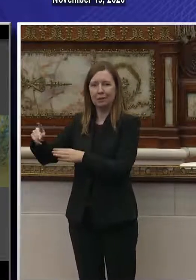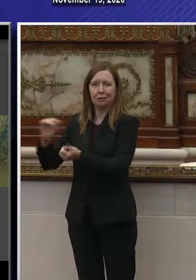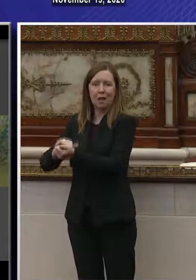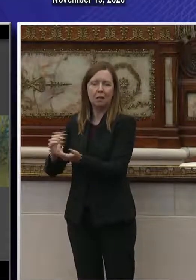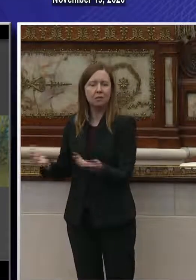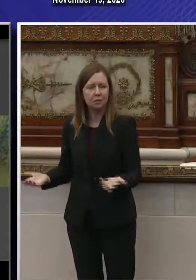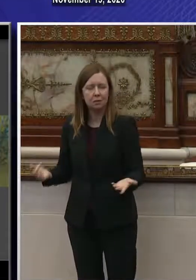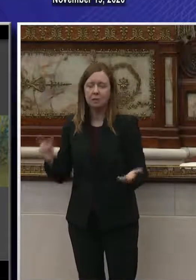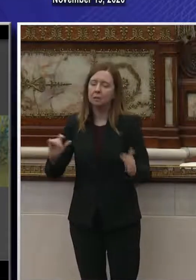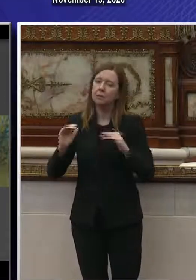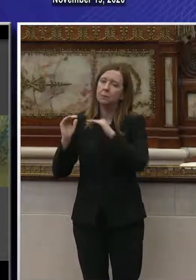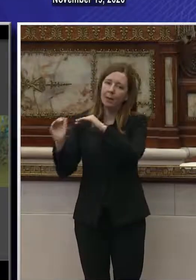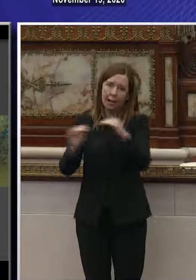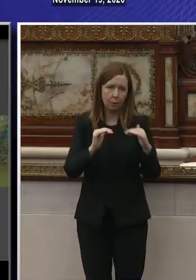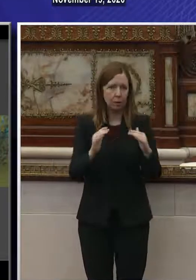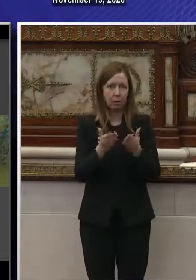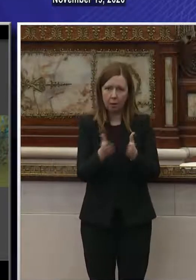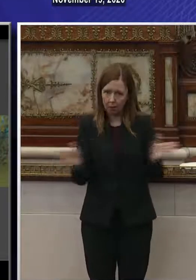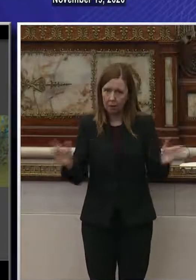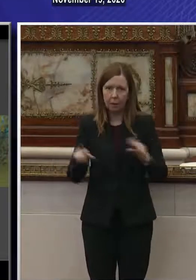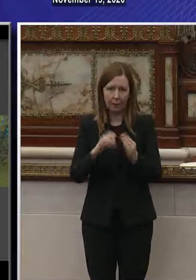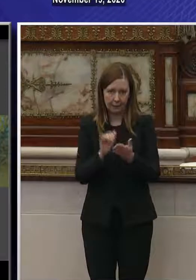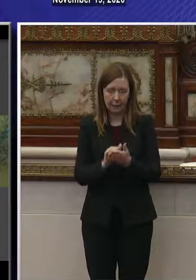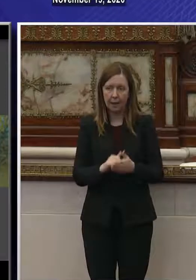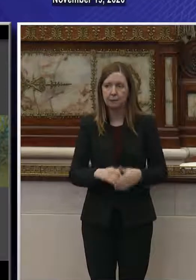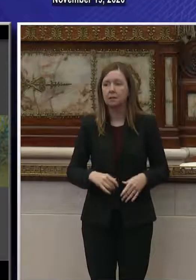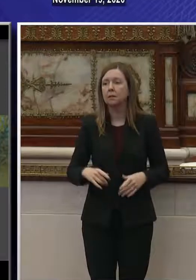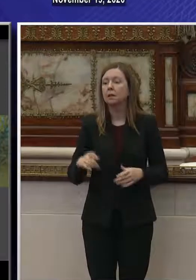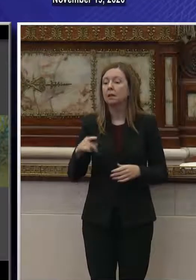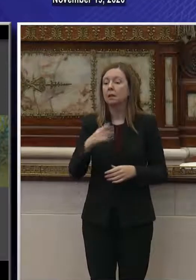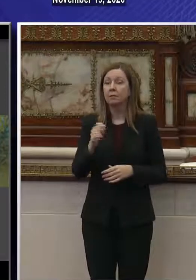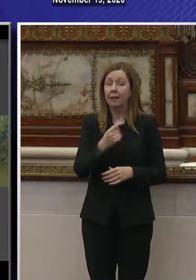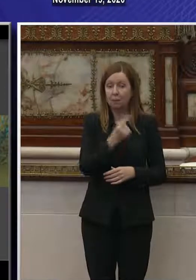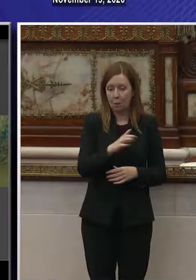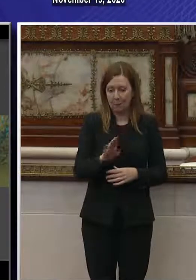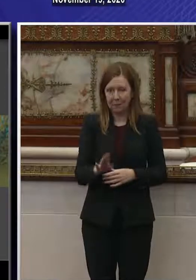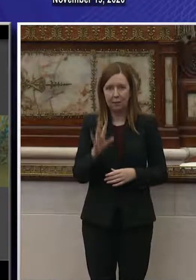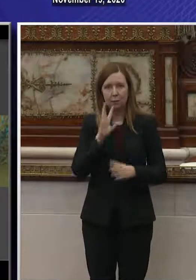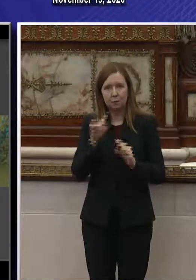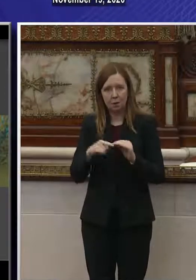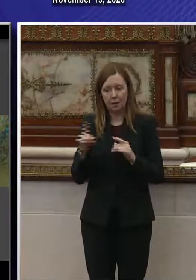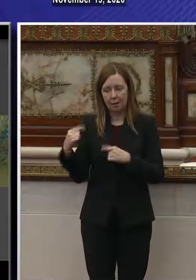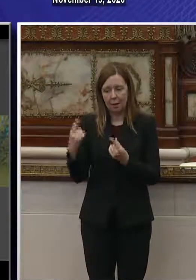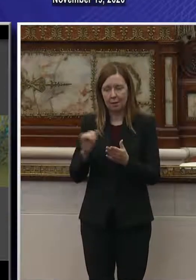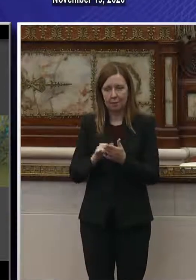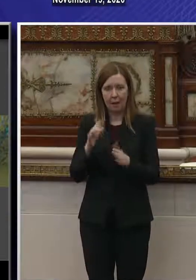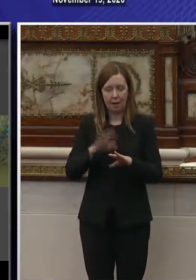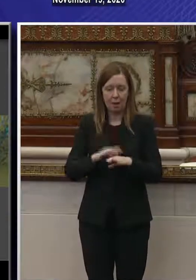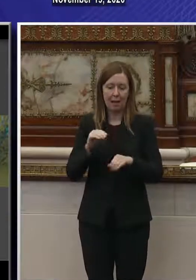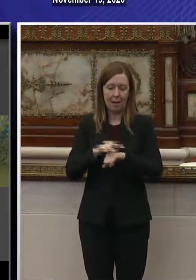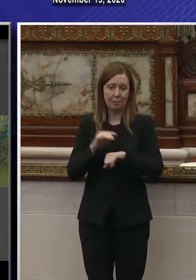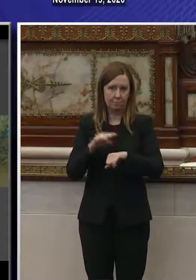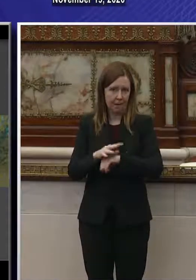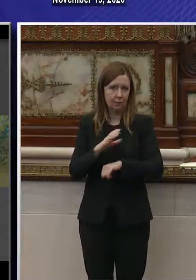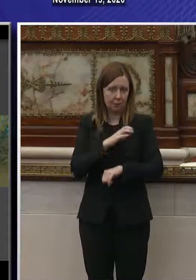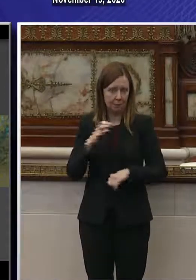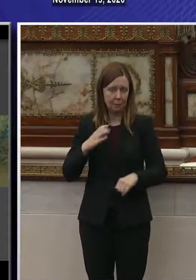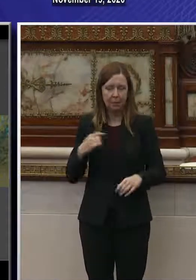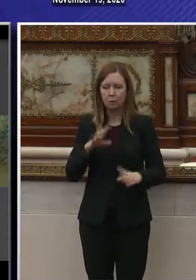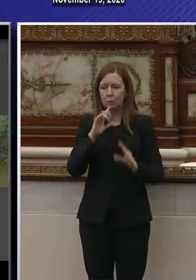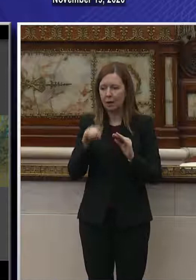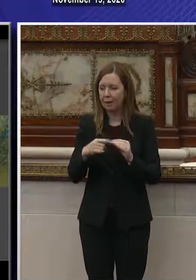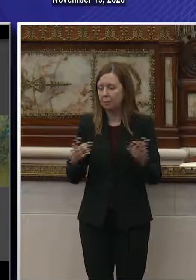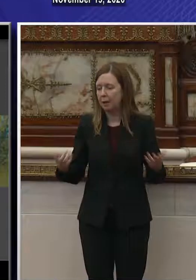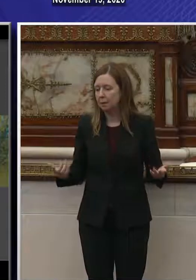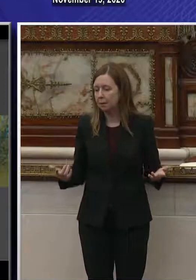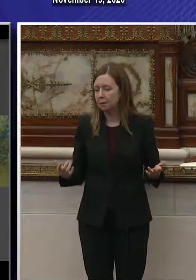be equitable about that. And then, in the phase 1B, as we've been talking about it on the Vaccine Advisory Committee, we're talking